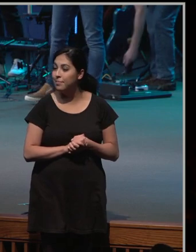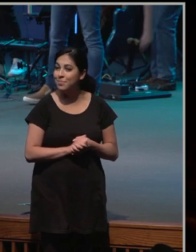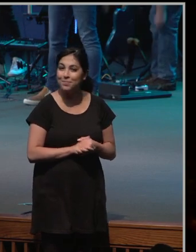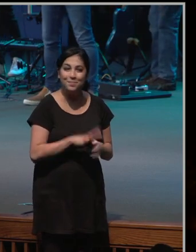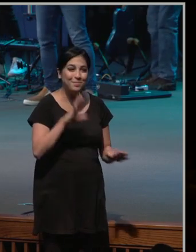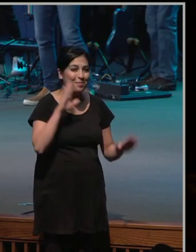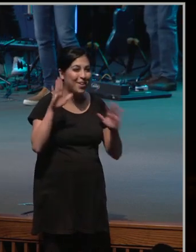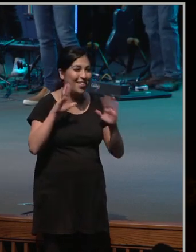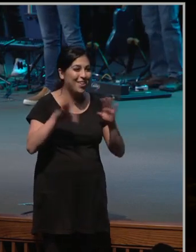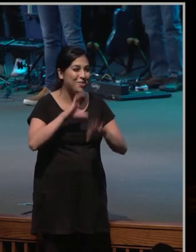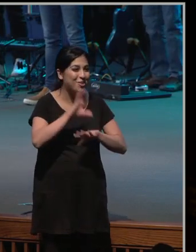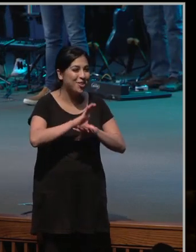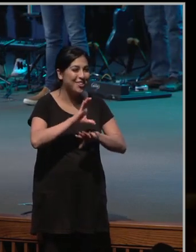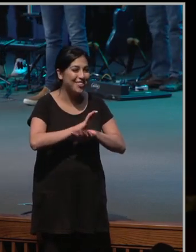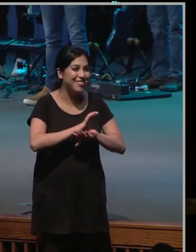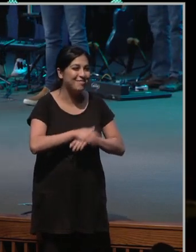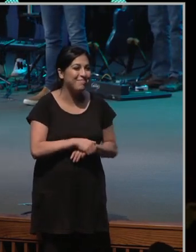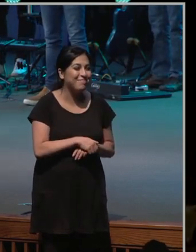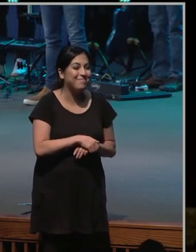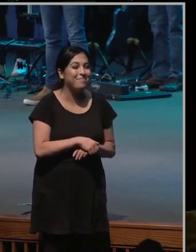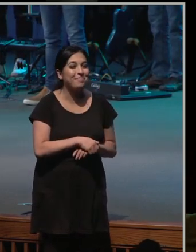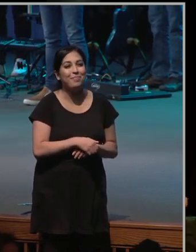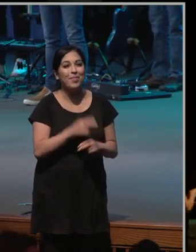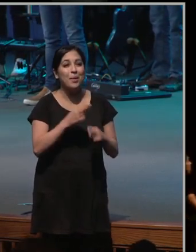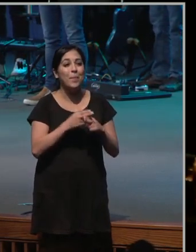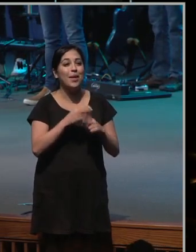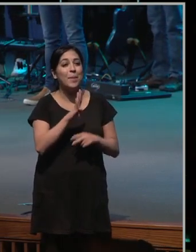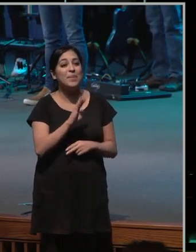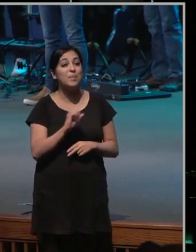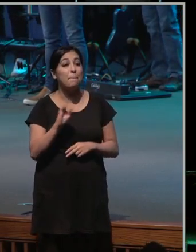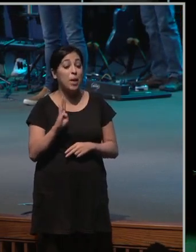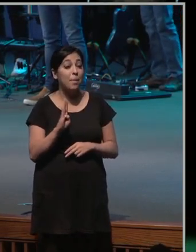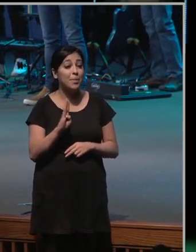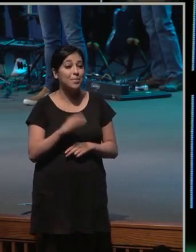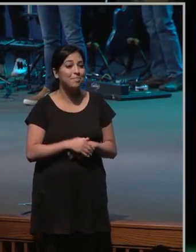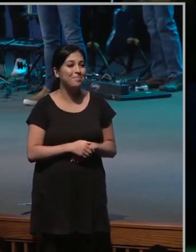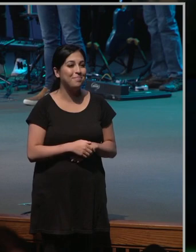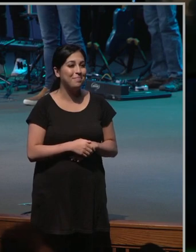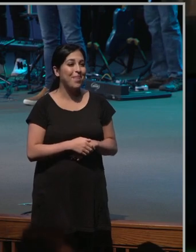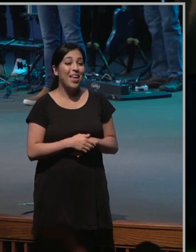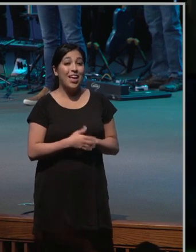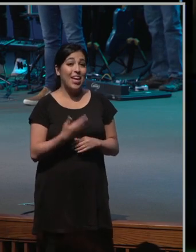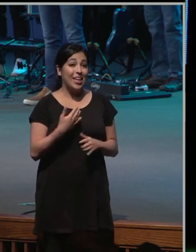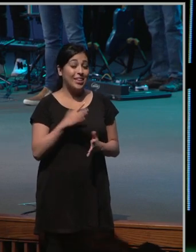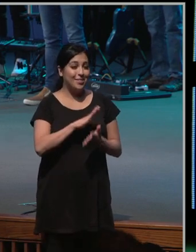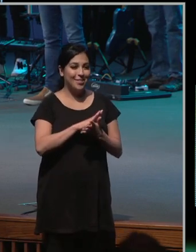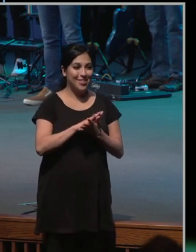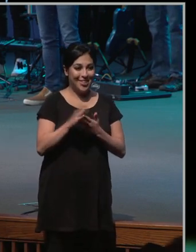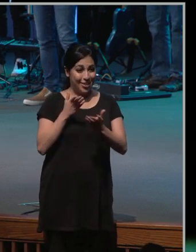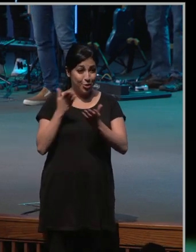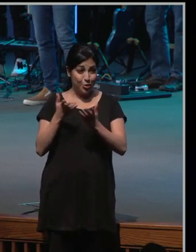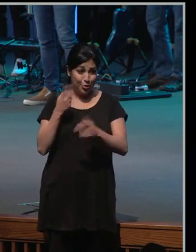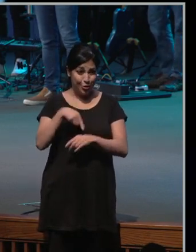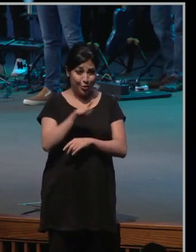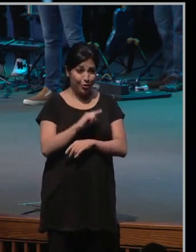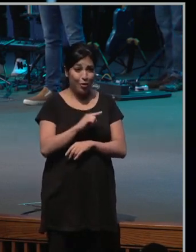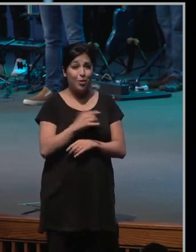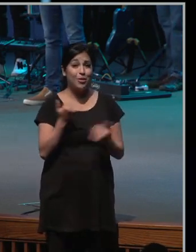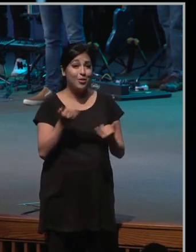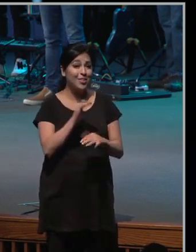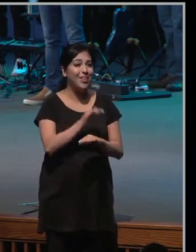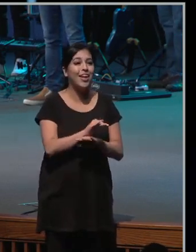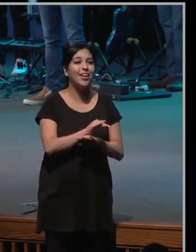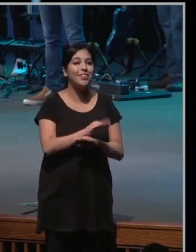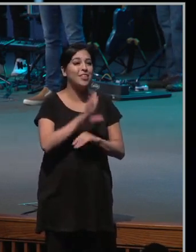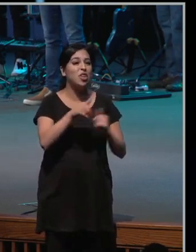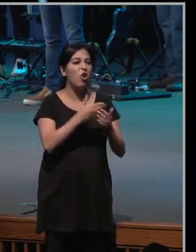Good evening, church. My name is Bob Gibson. It's my privilege to serve you and all of our Woodman Valley campuses as one of